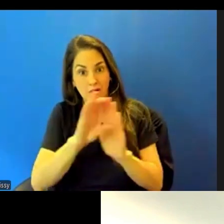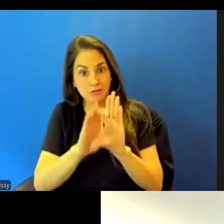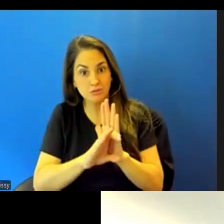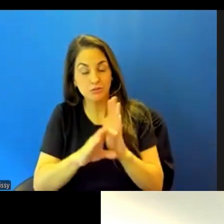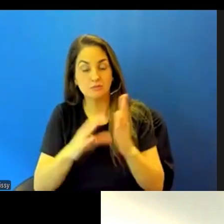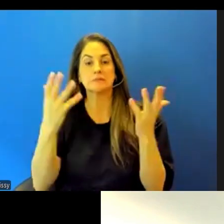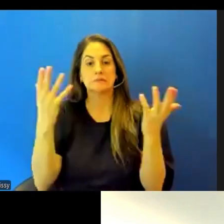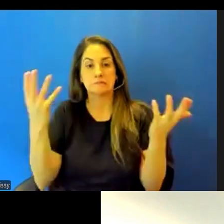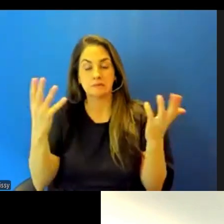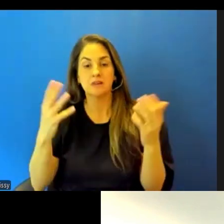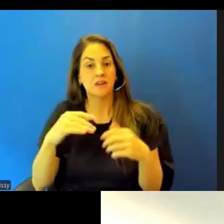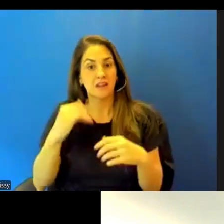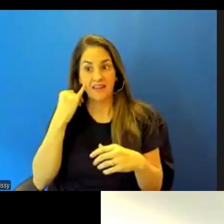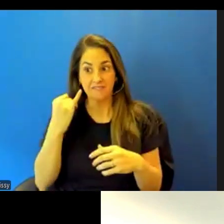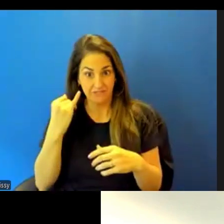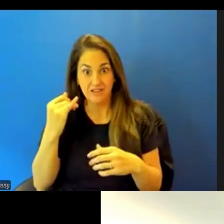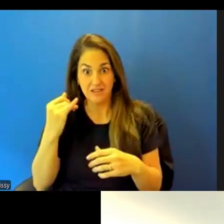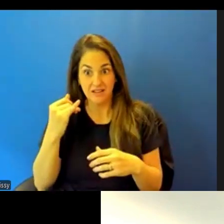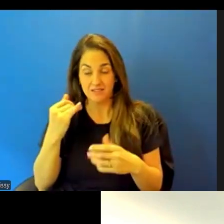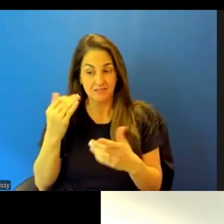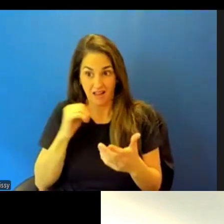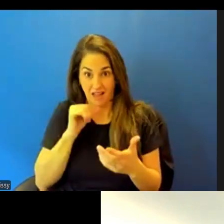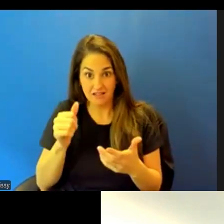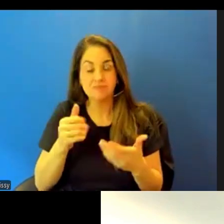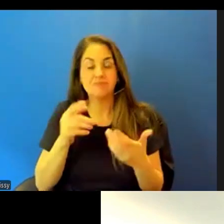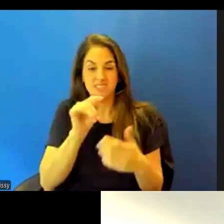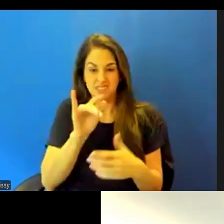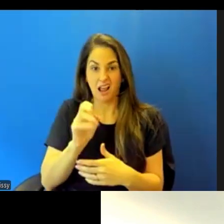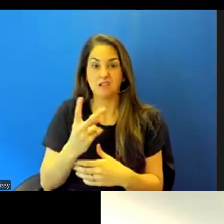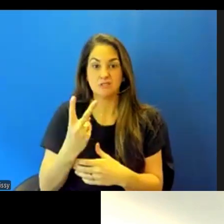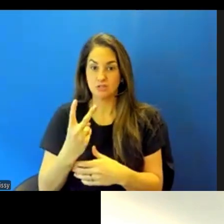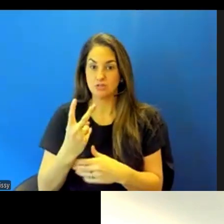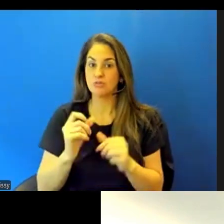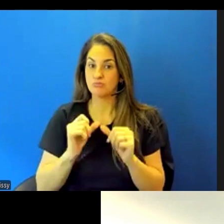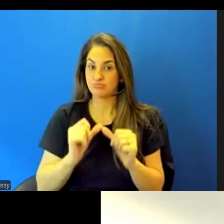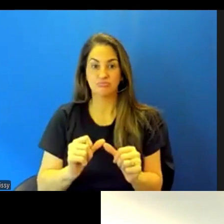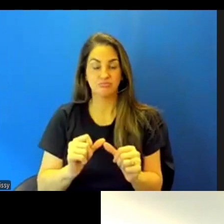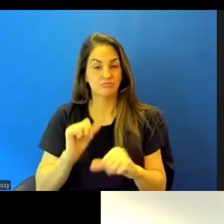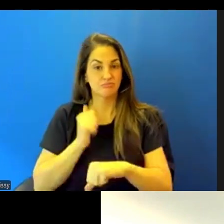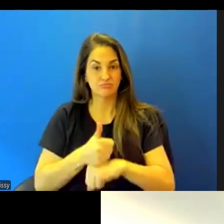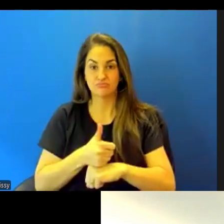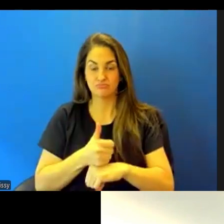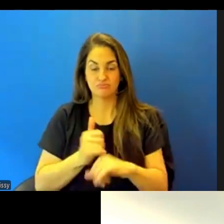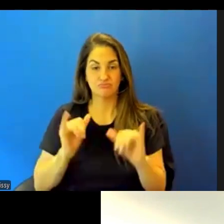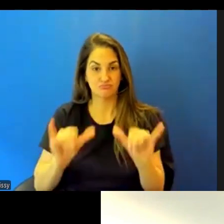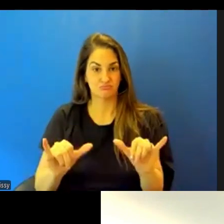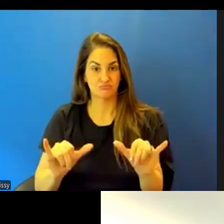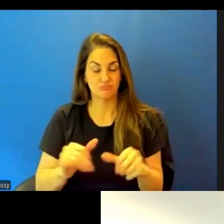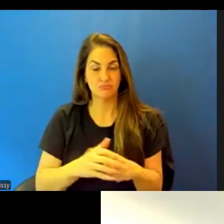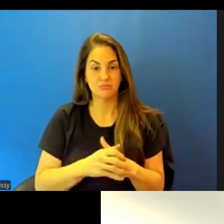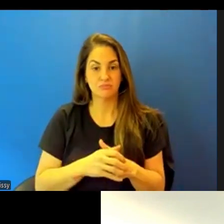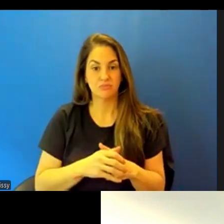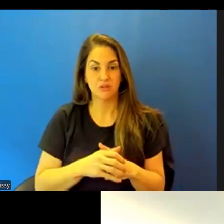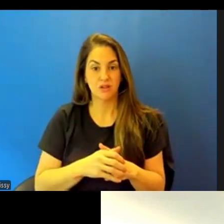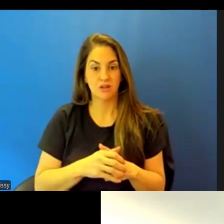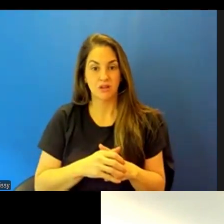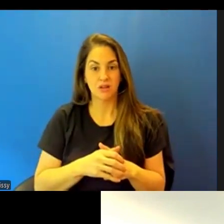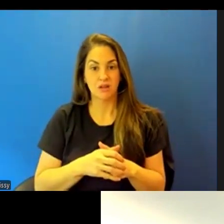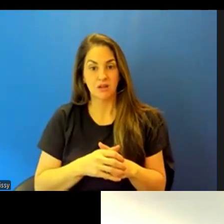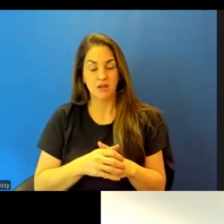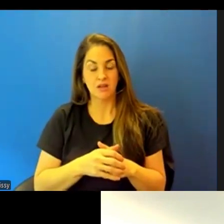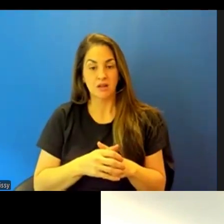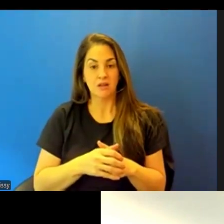Title II regulations will remain in effect. Now, if you've taken a look at